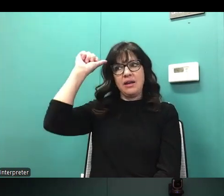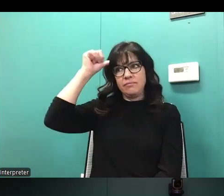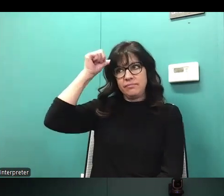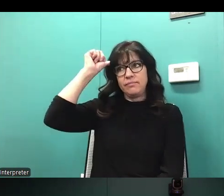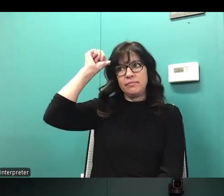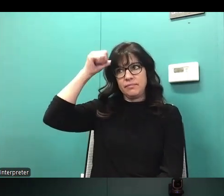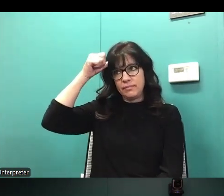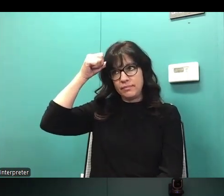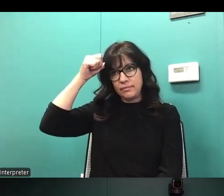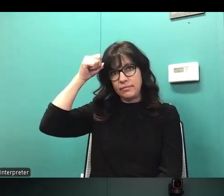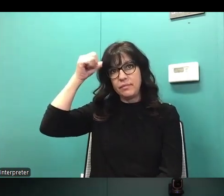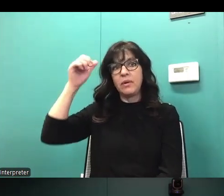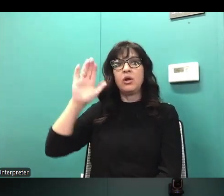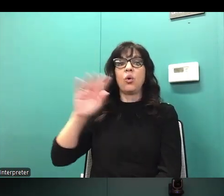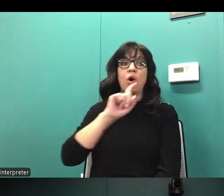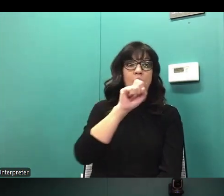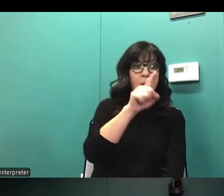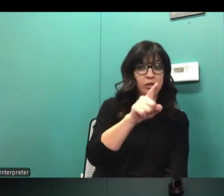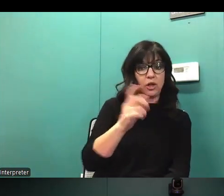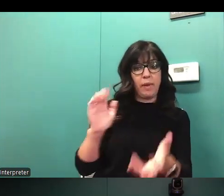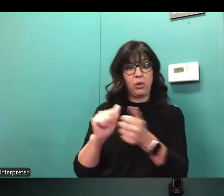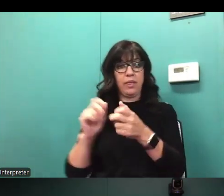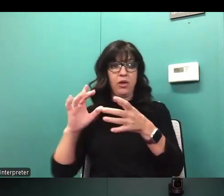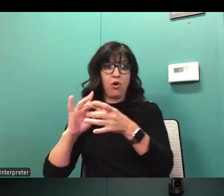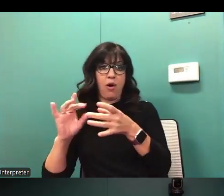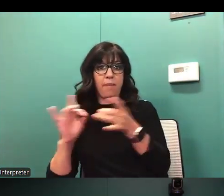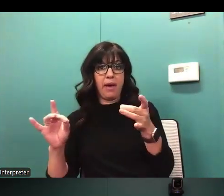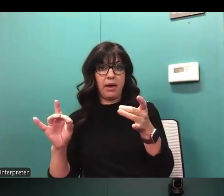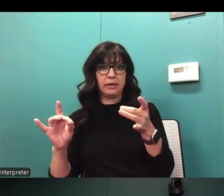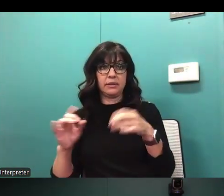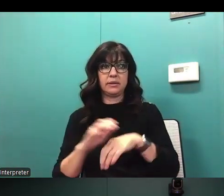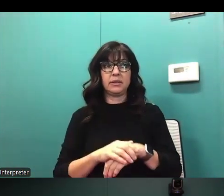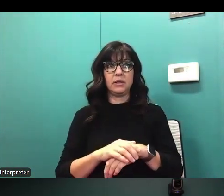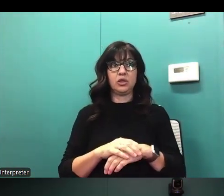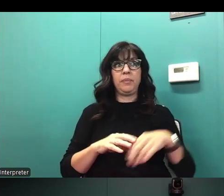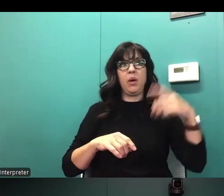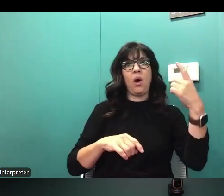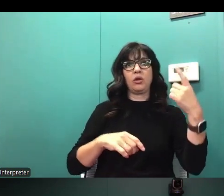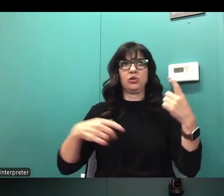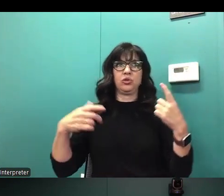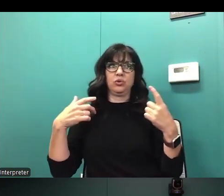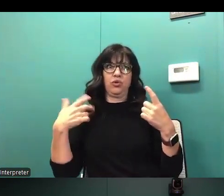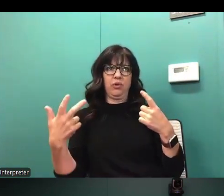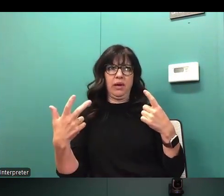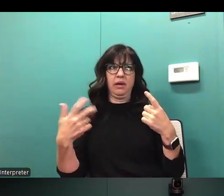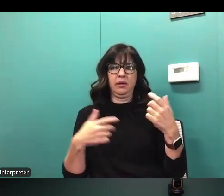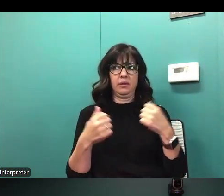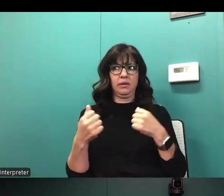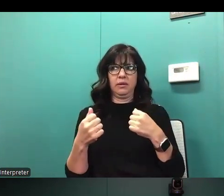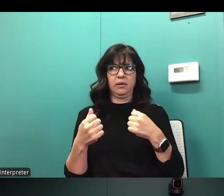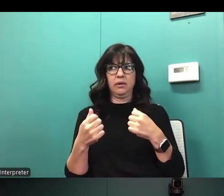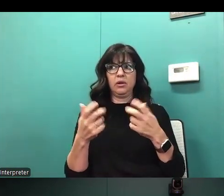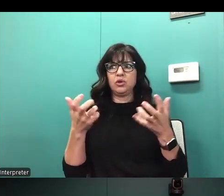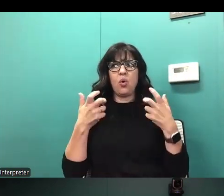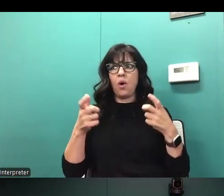that your questions versus your comments should be like 1 to 3. You know, like, you don't want